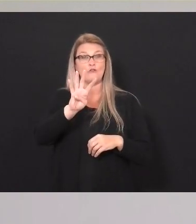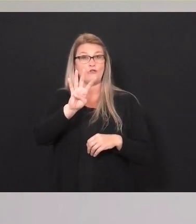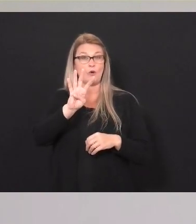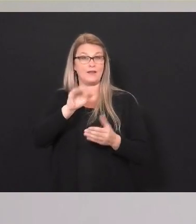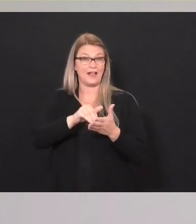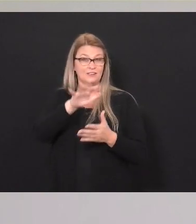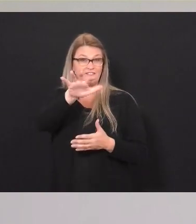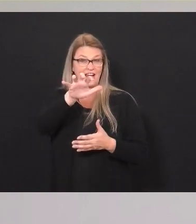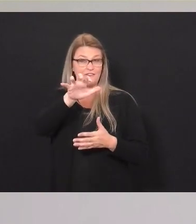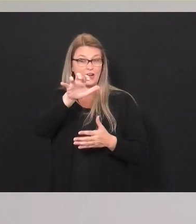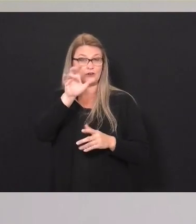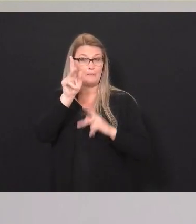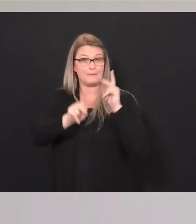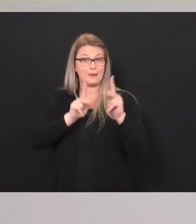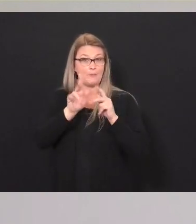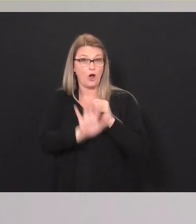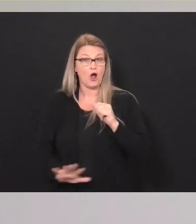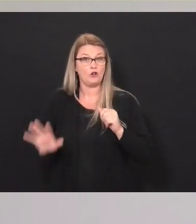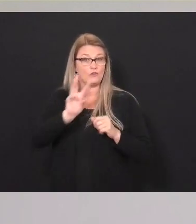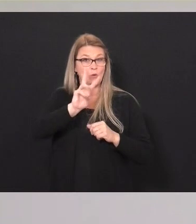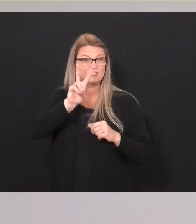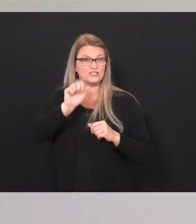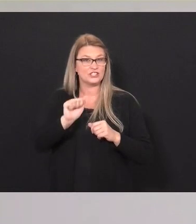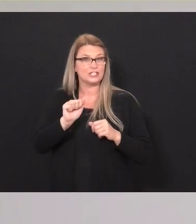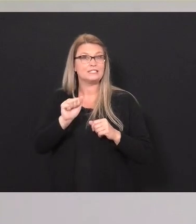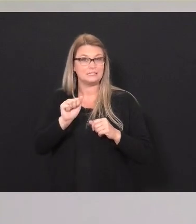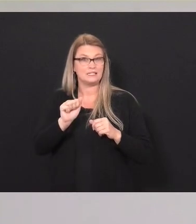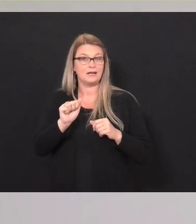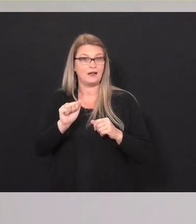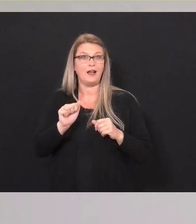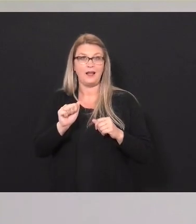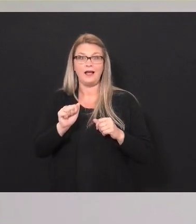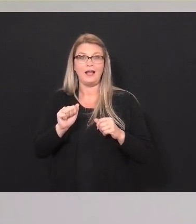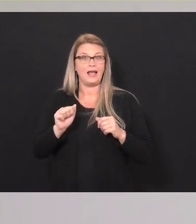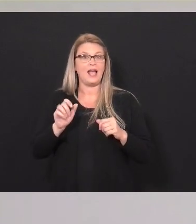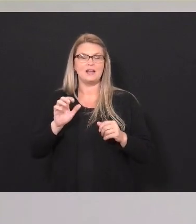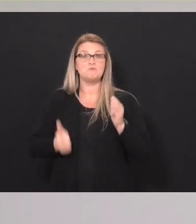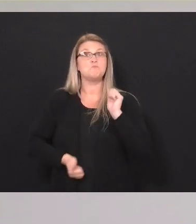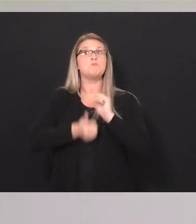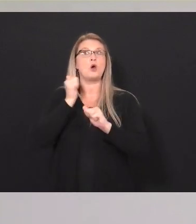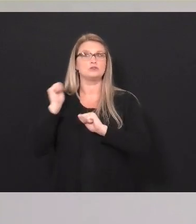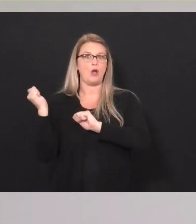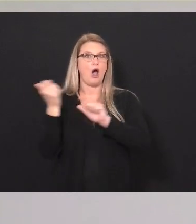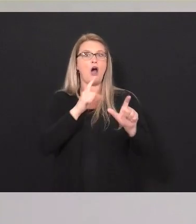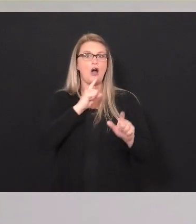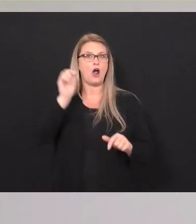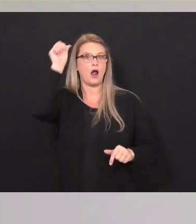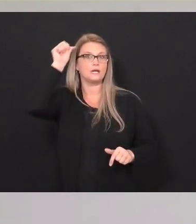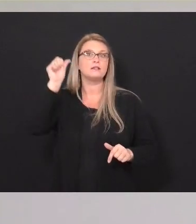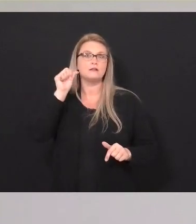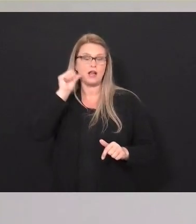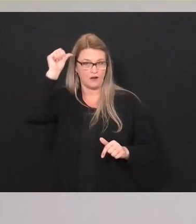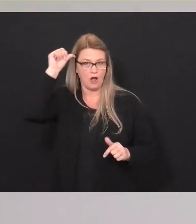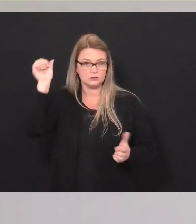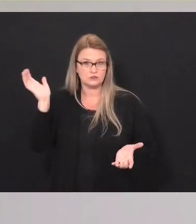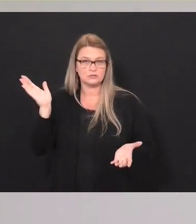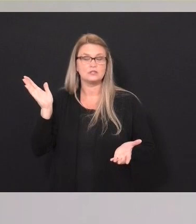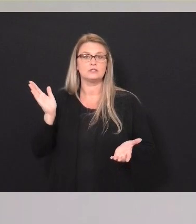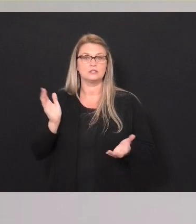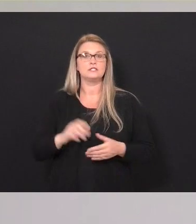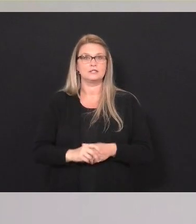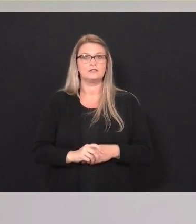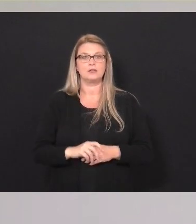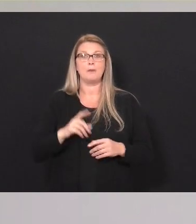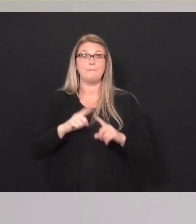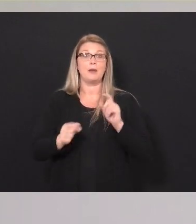the state, and the testing has been across the lifespan of adults. The bulk of our testing is in adults, but it's across all